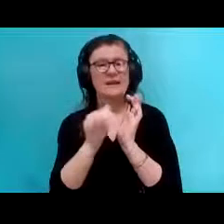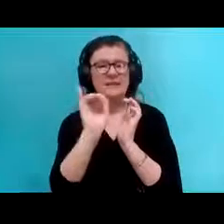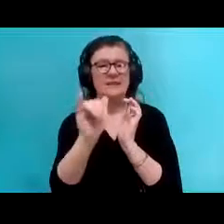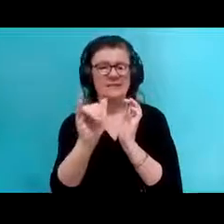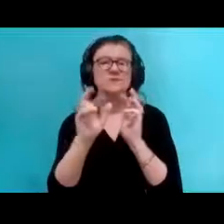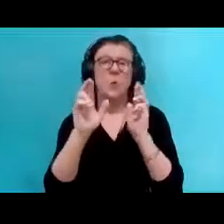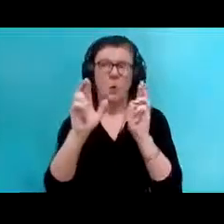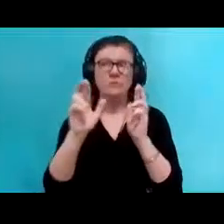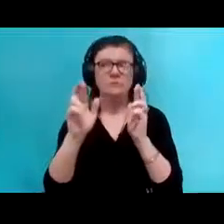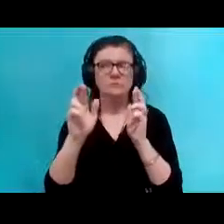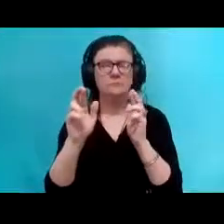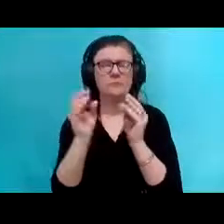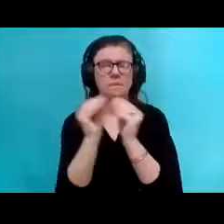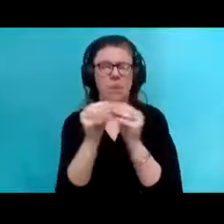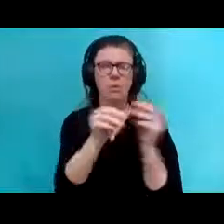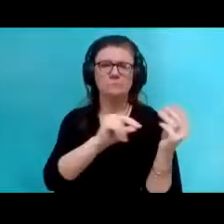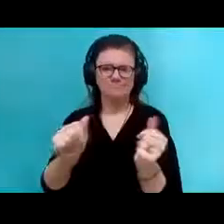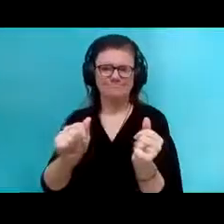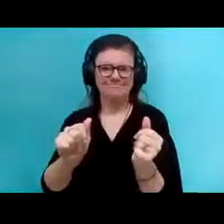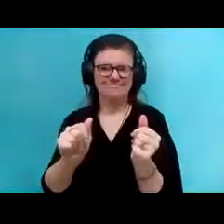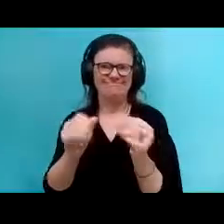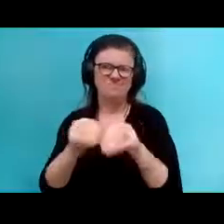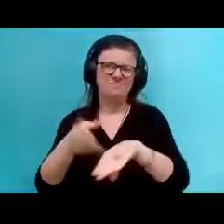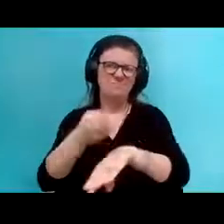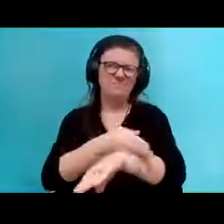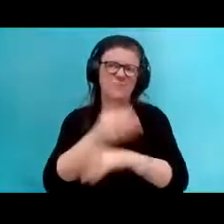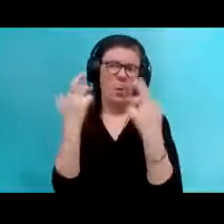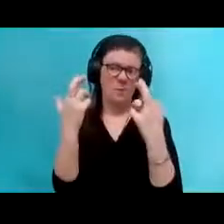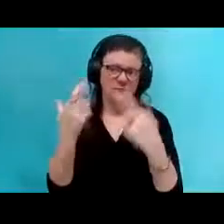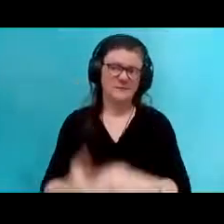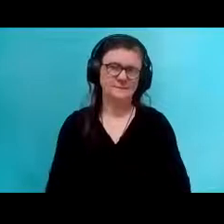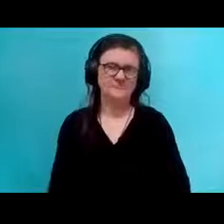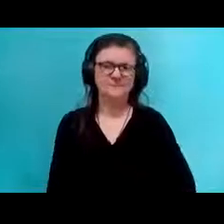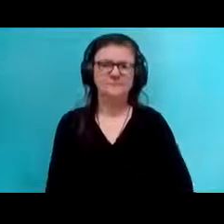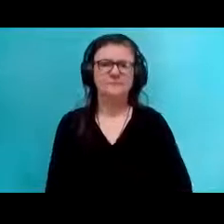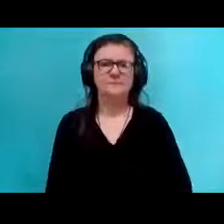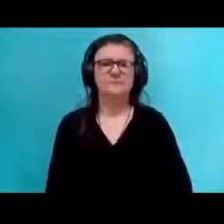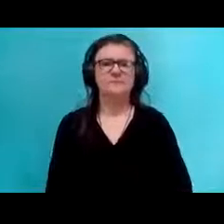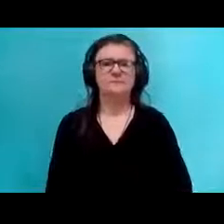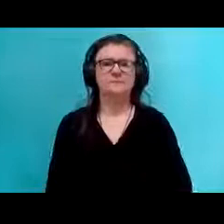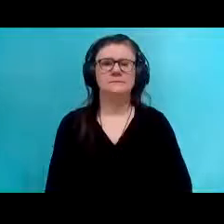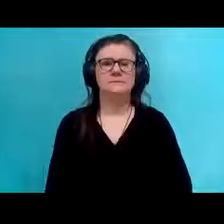improve on the speed. Next slide, please.